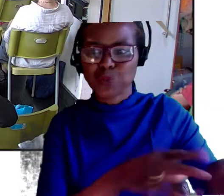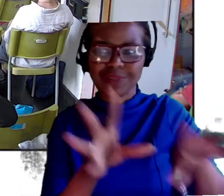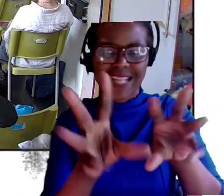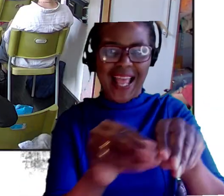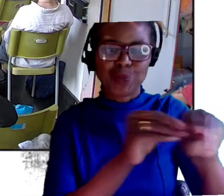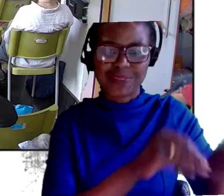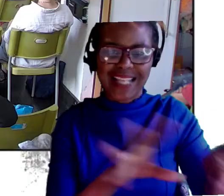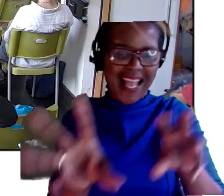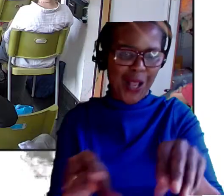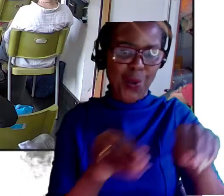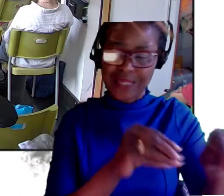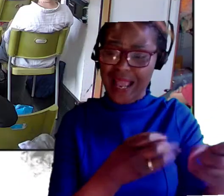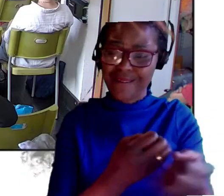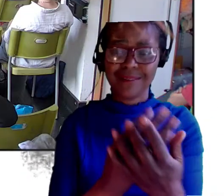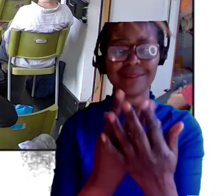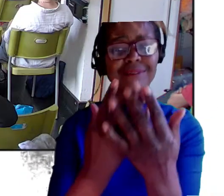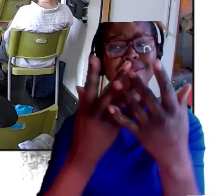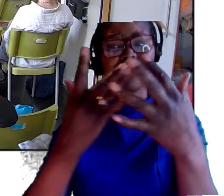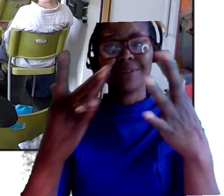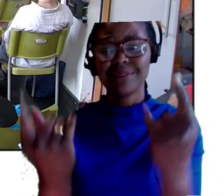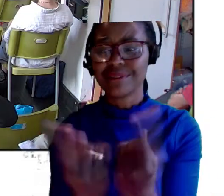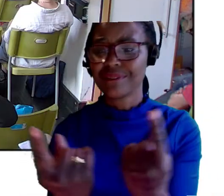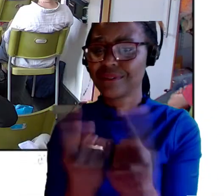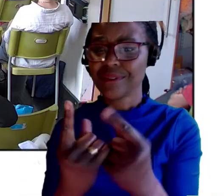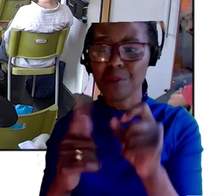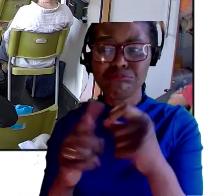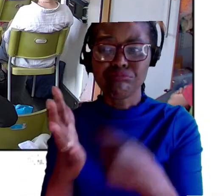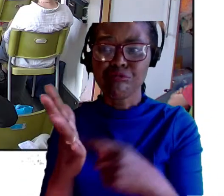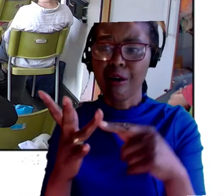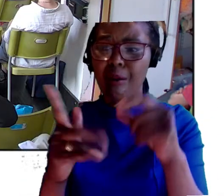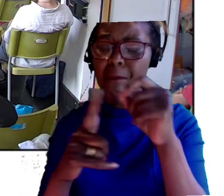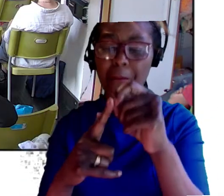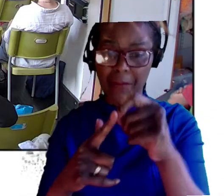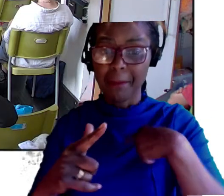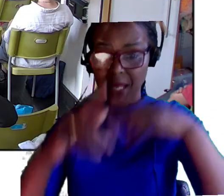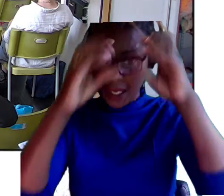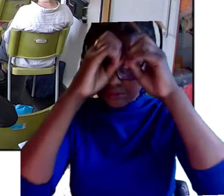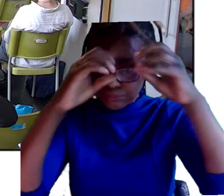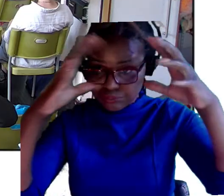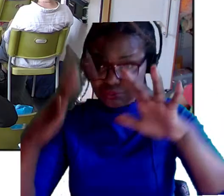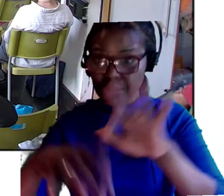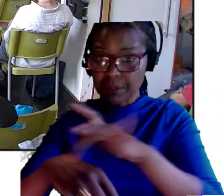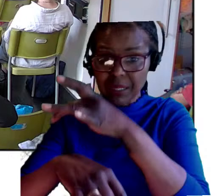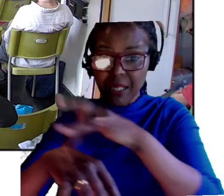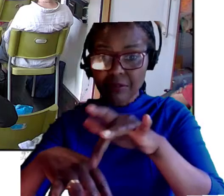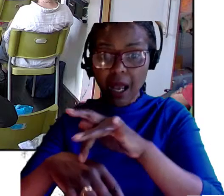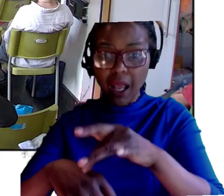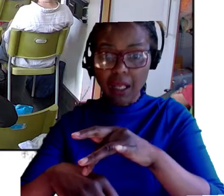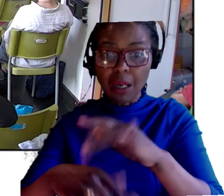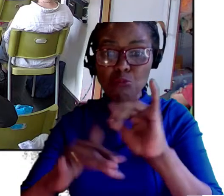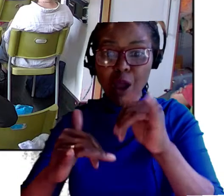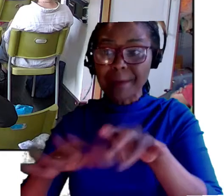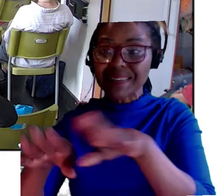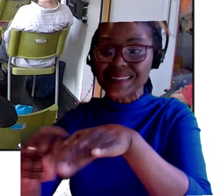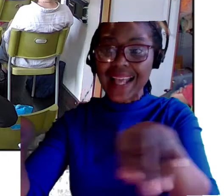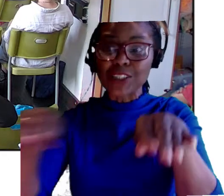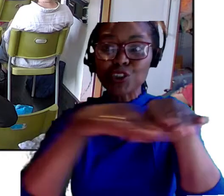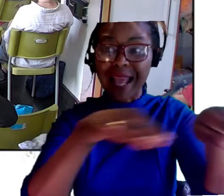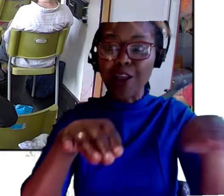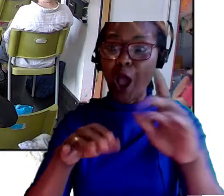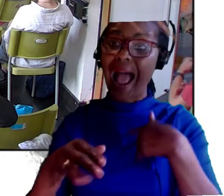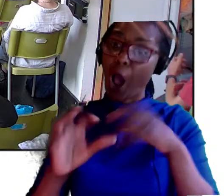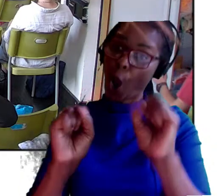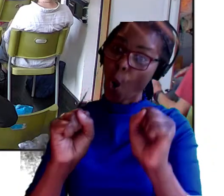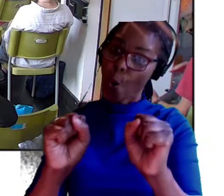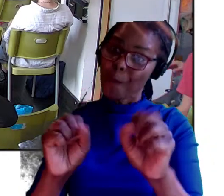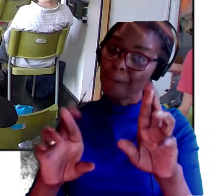think there's that funny thing about writing something that you imagine as a playwright might be put onto many stages. You hope as a playwright that maybe one day it will be